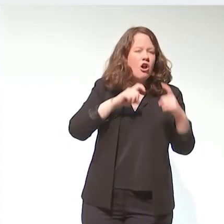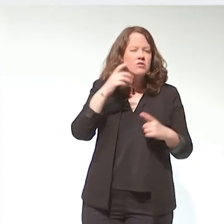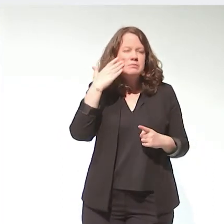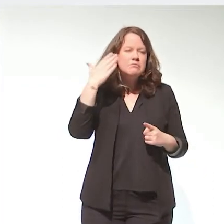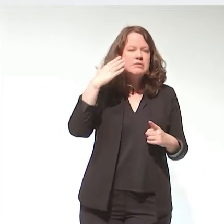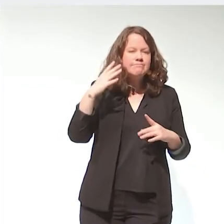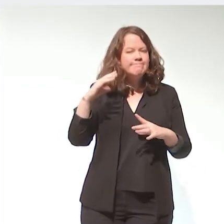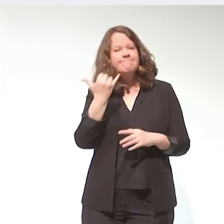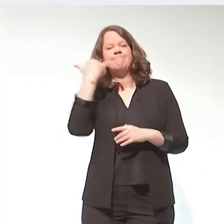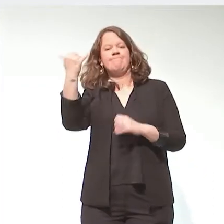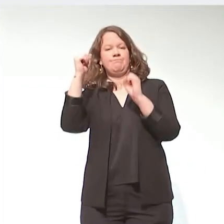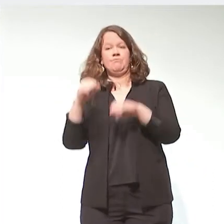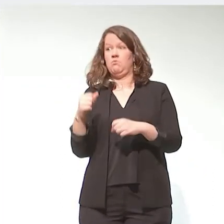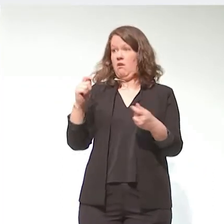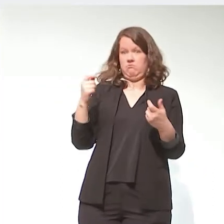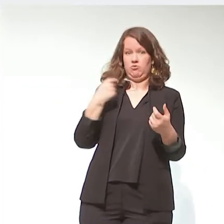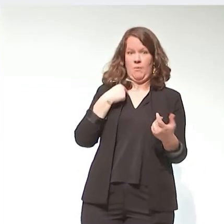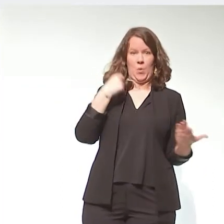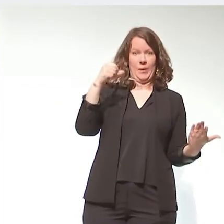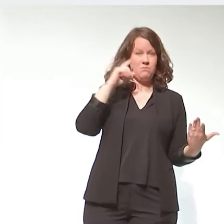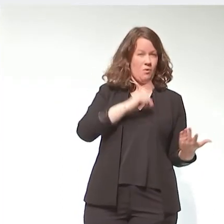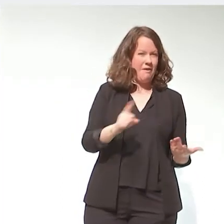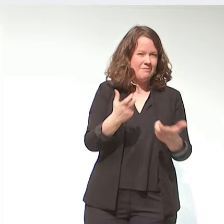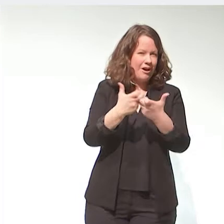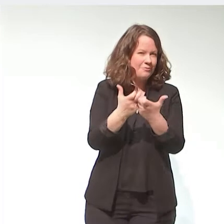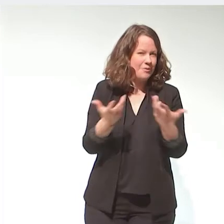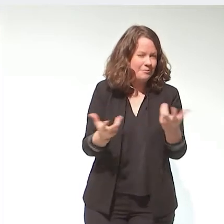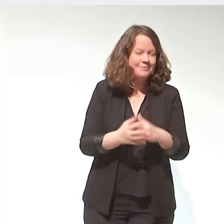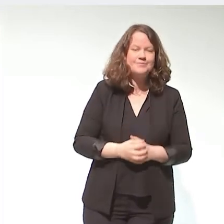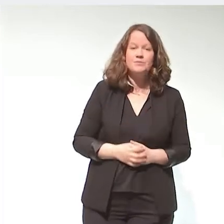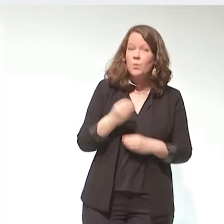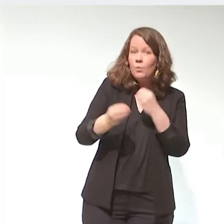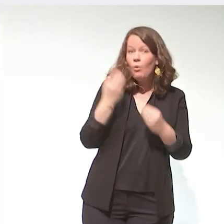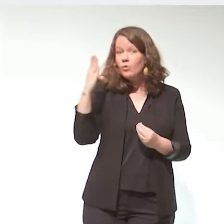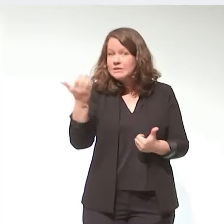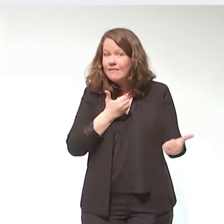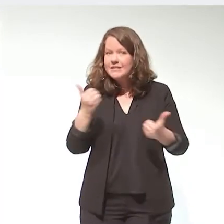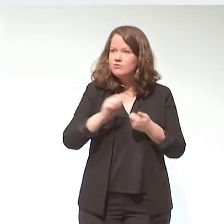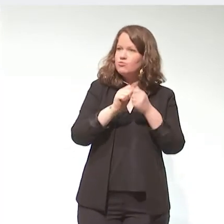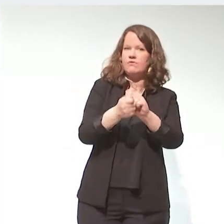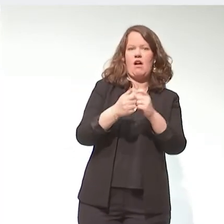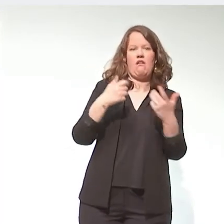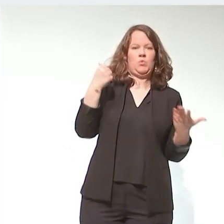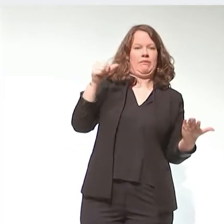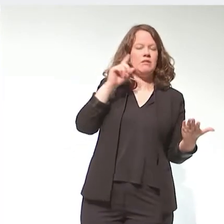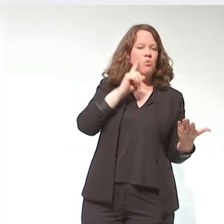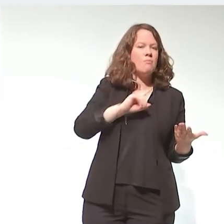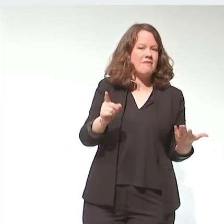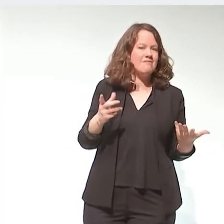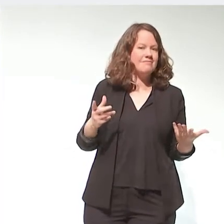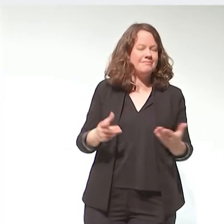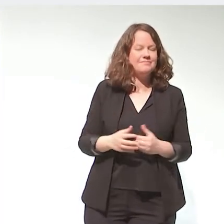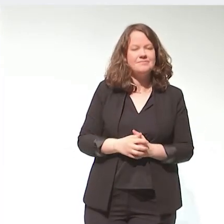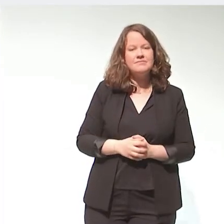also give this access to the numbers of victims of violence or